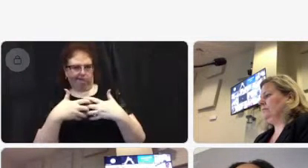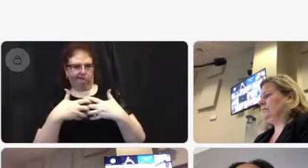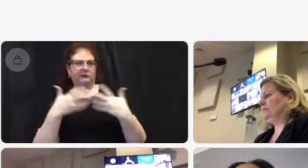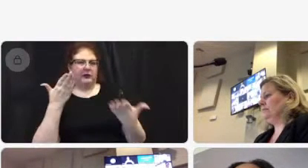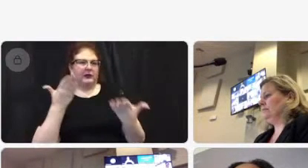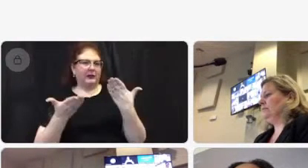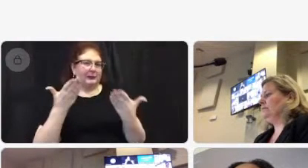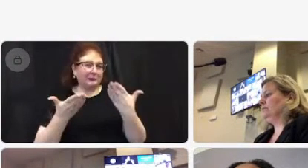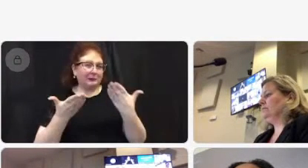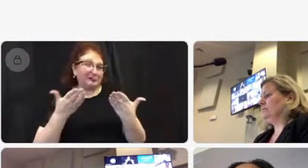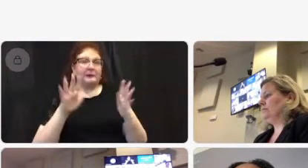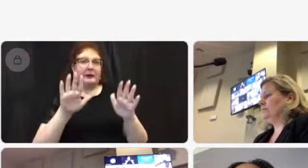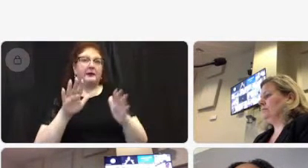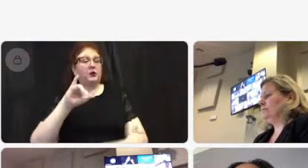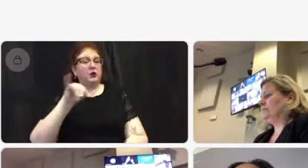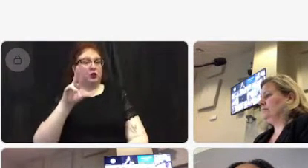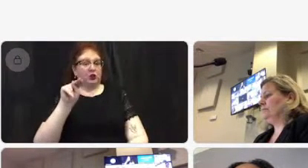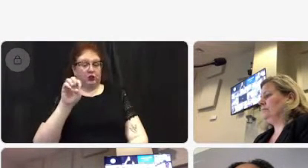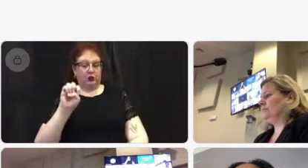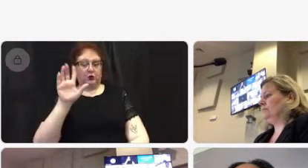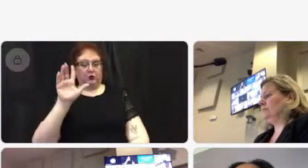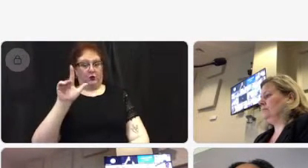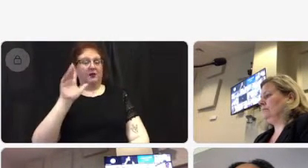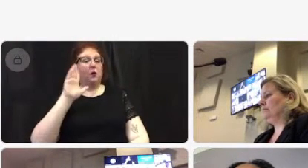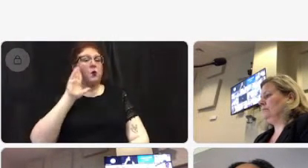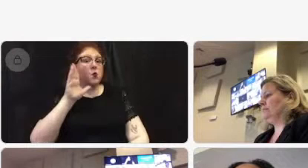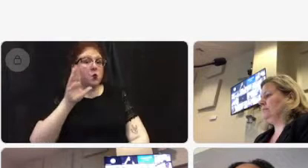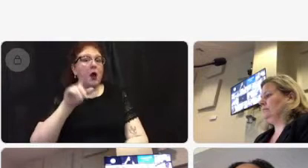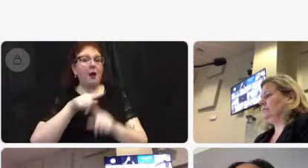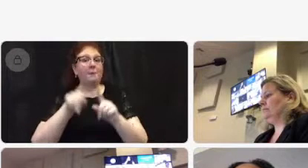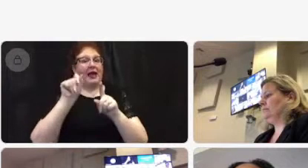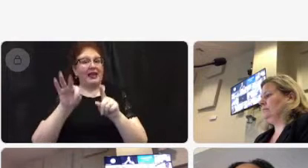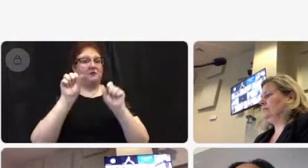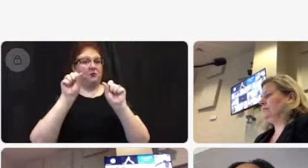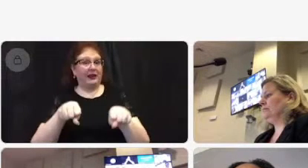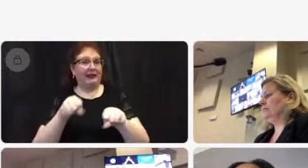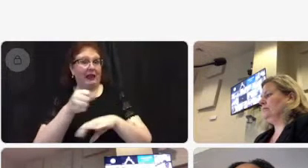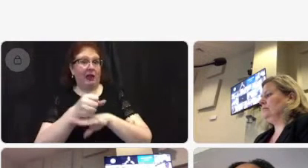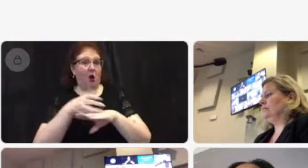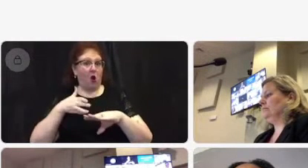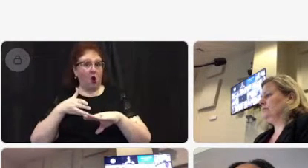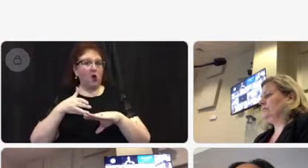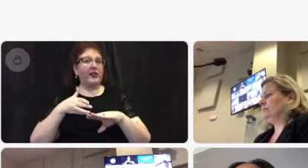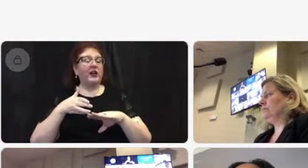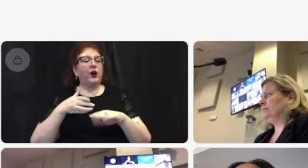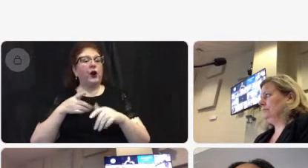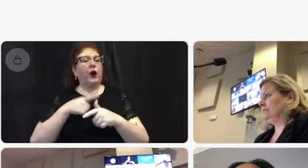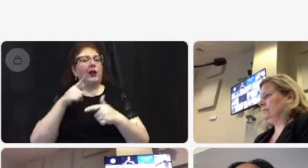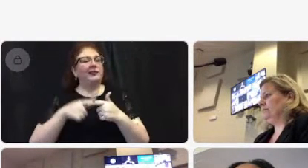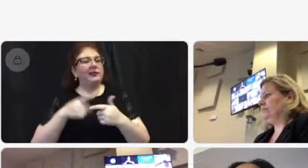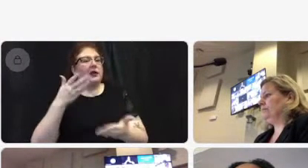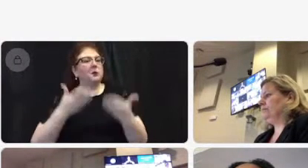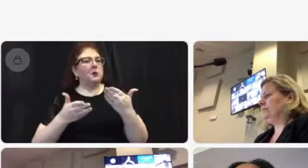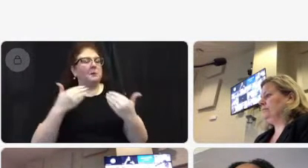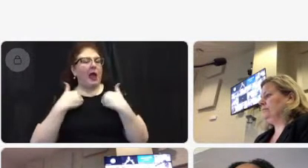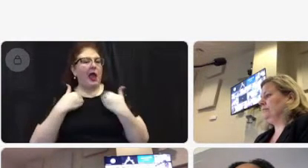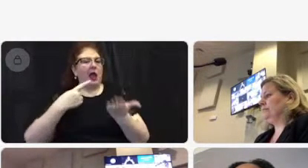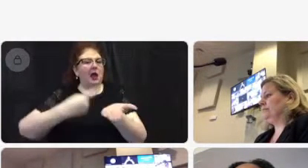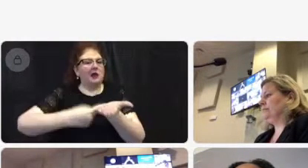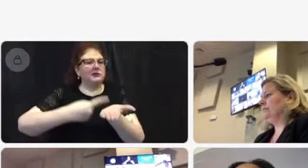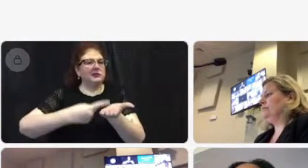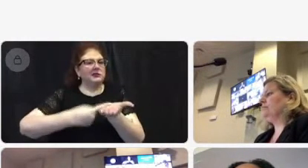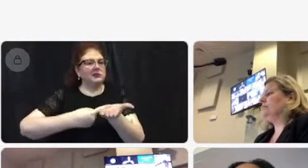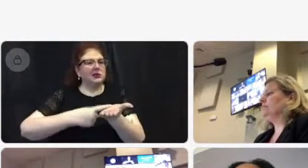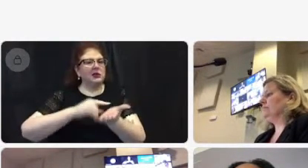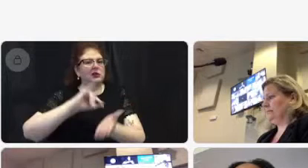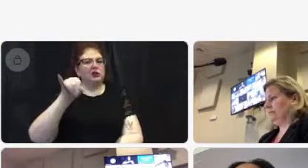June 25th, but if we can figure it out earlier, we may have a discussion on